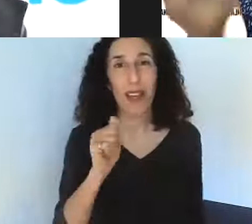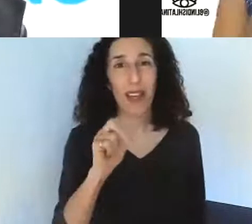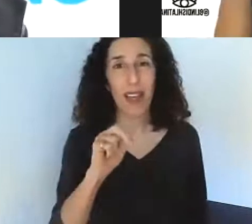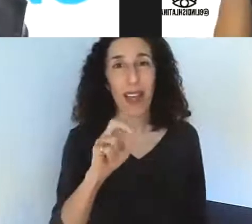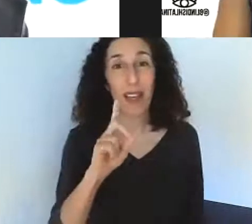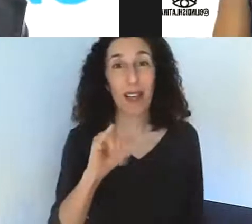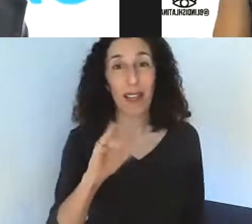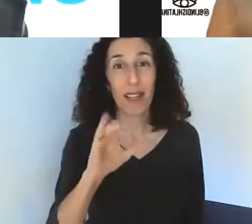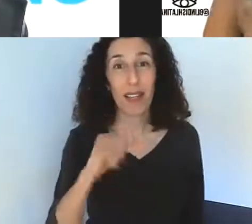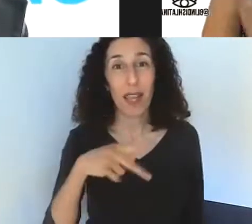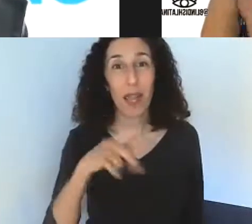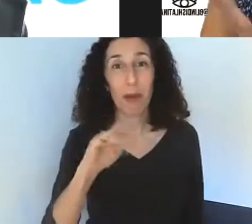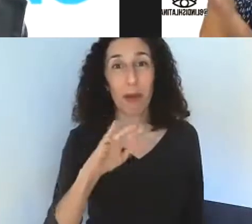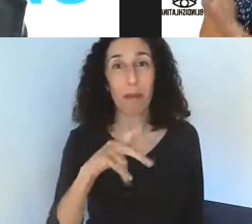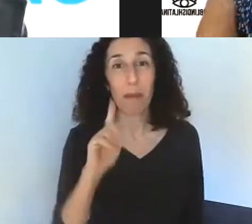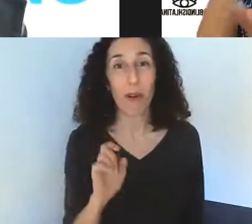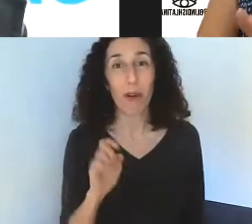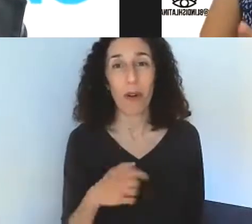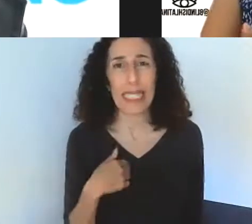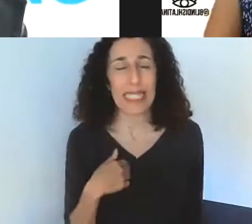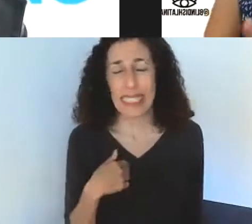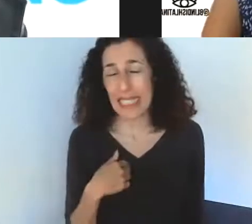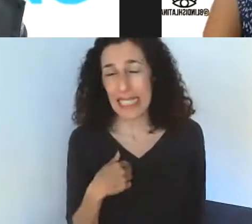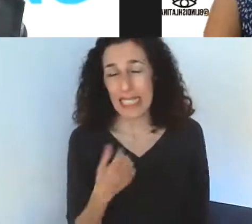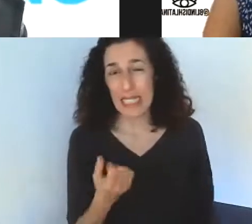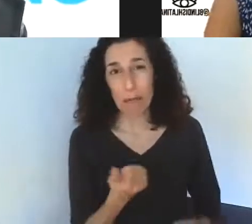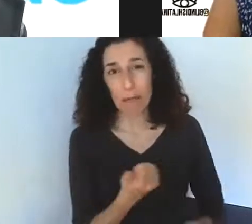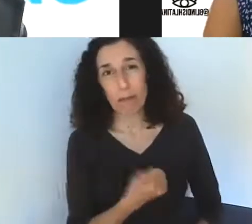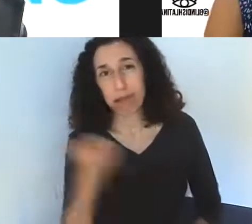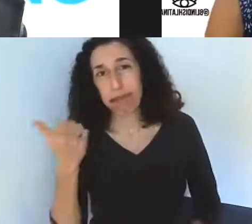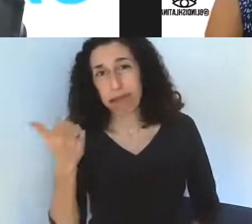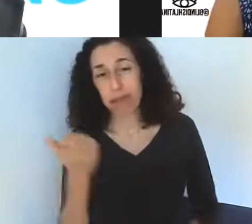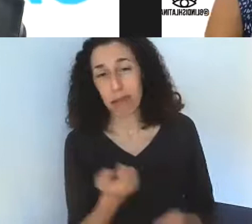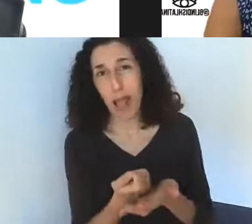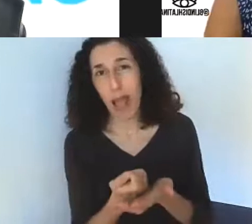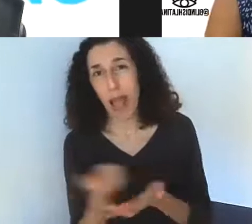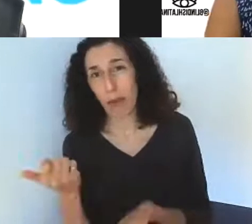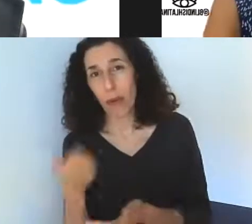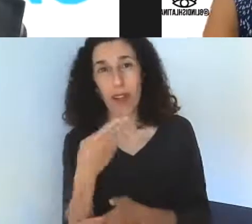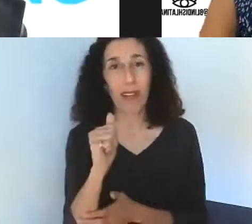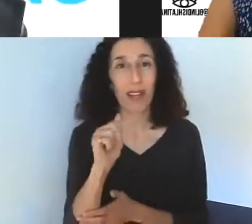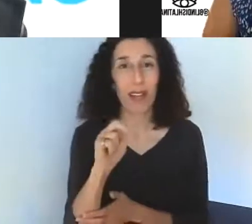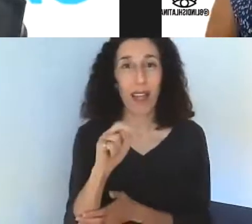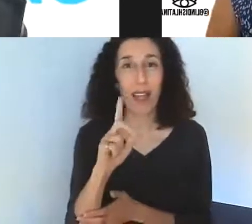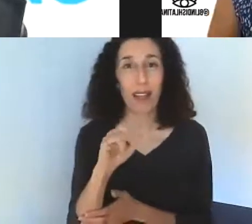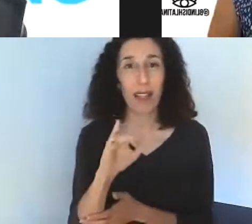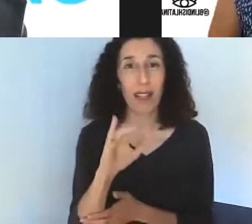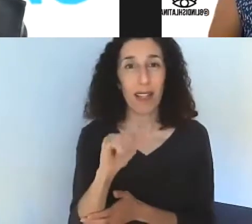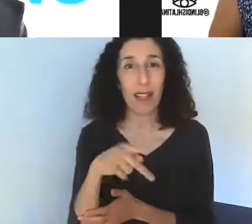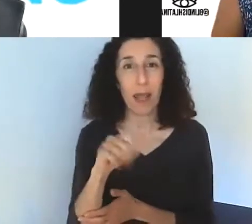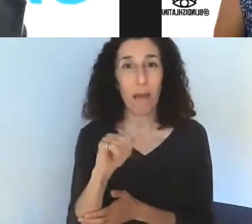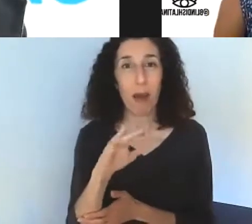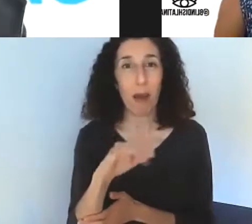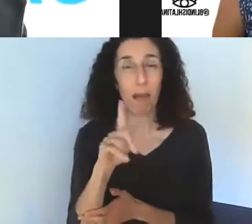Let's X that one out. Like, I don't want to hear any more handicapable or whatever else people are going to come up